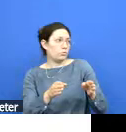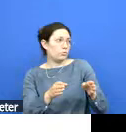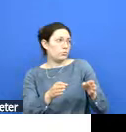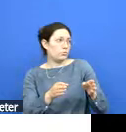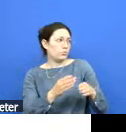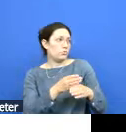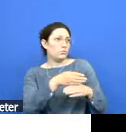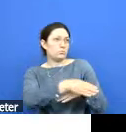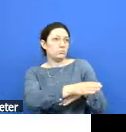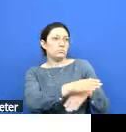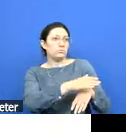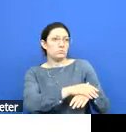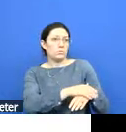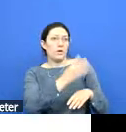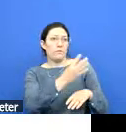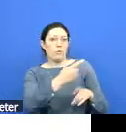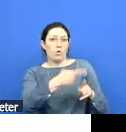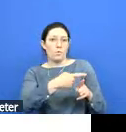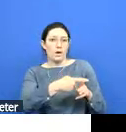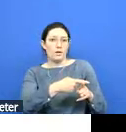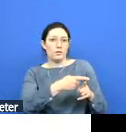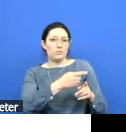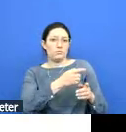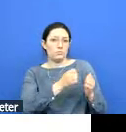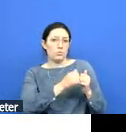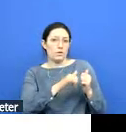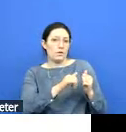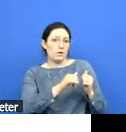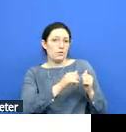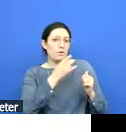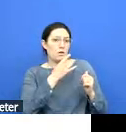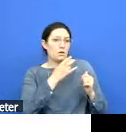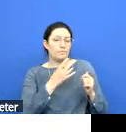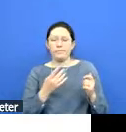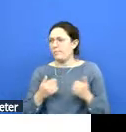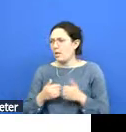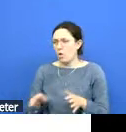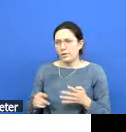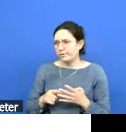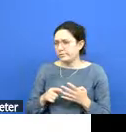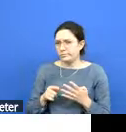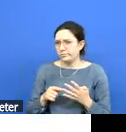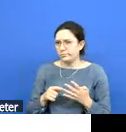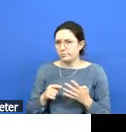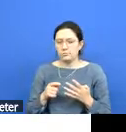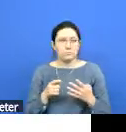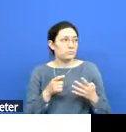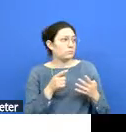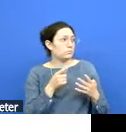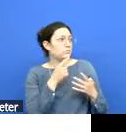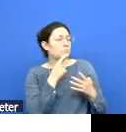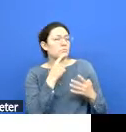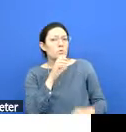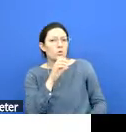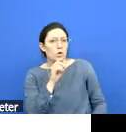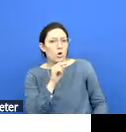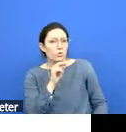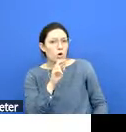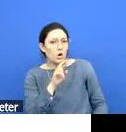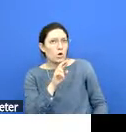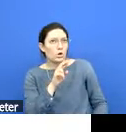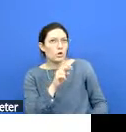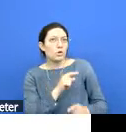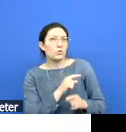out onto four-way intersection with a traffic light? You lost me. I don't know. Did you say Conar? Yes, I did. Has there been